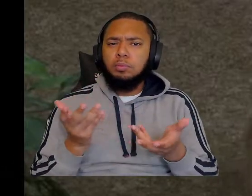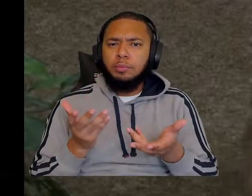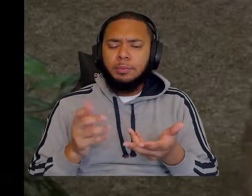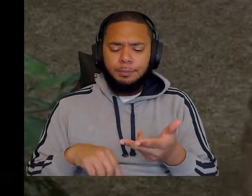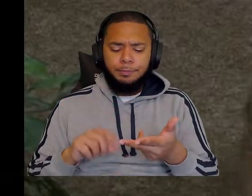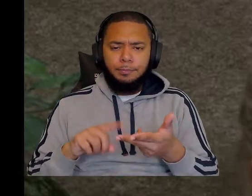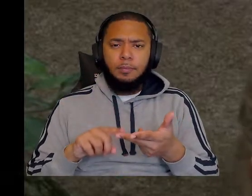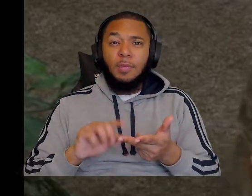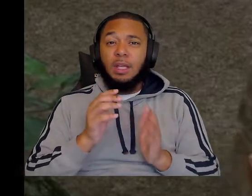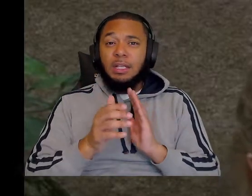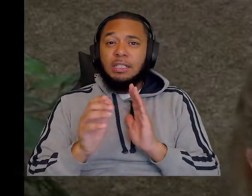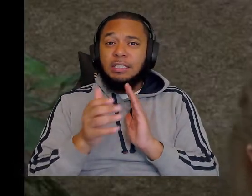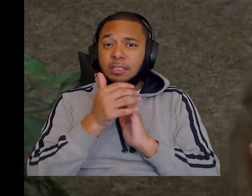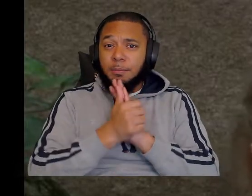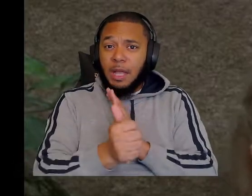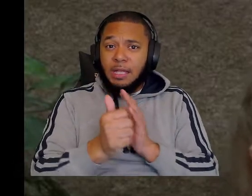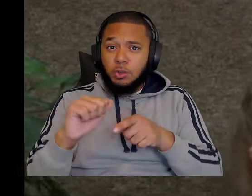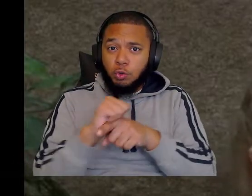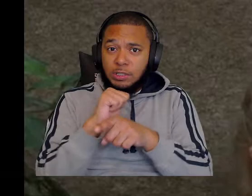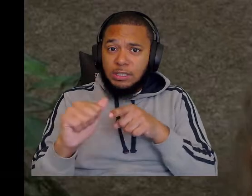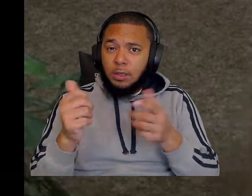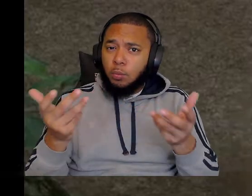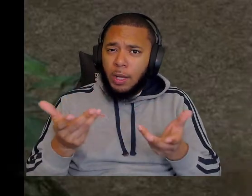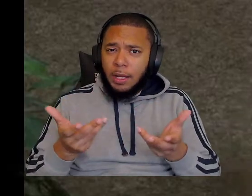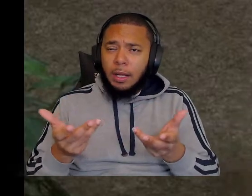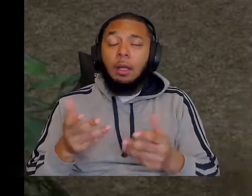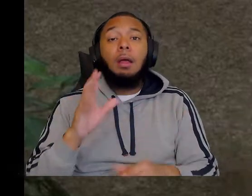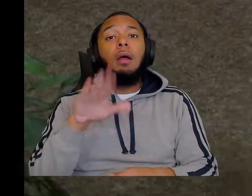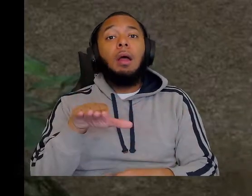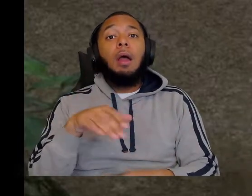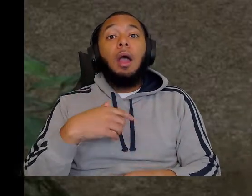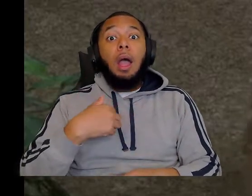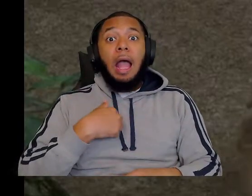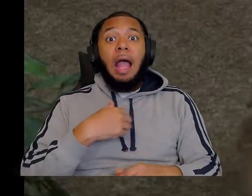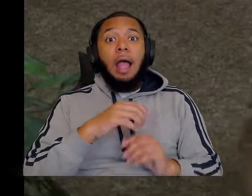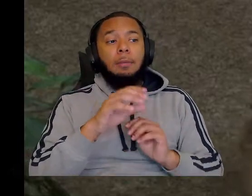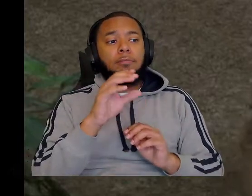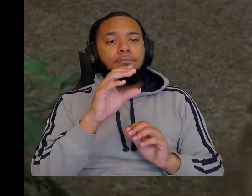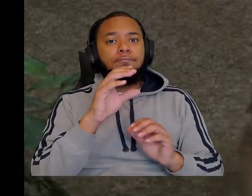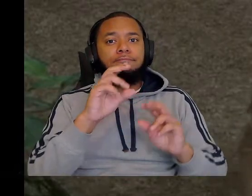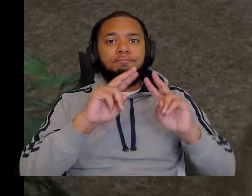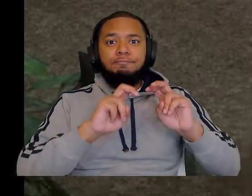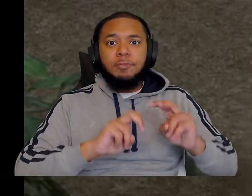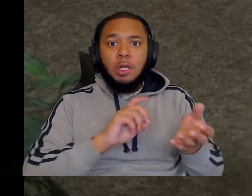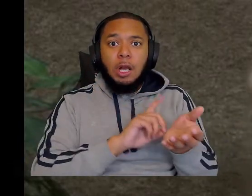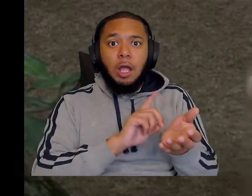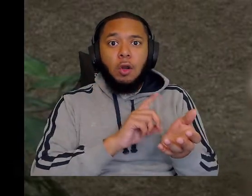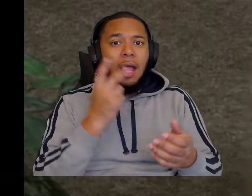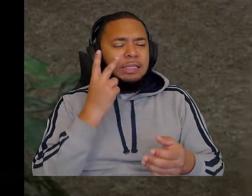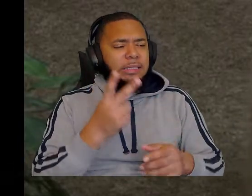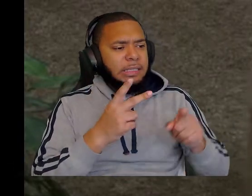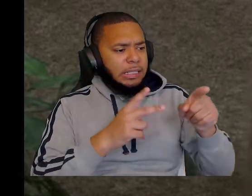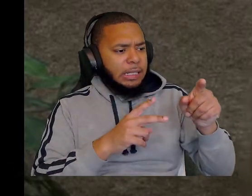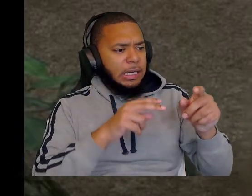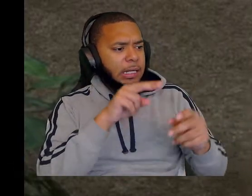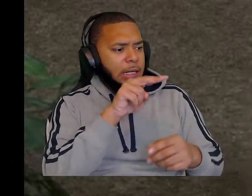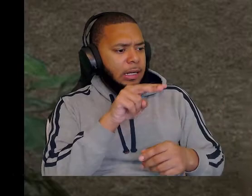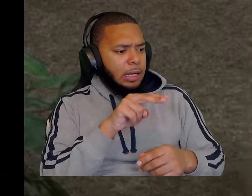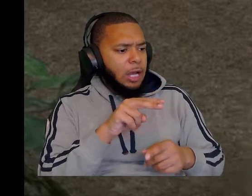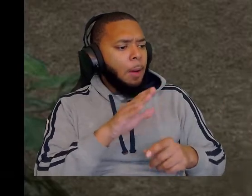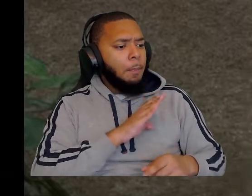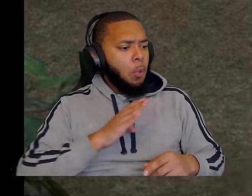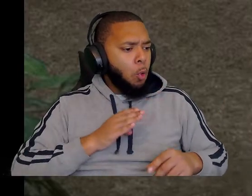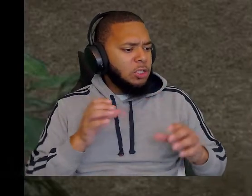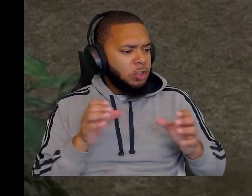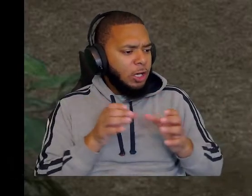have? Often, if I'm looking up a doctor, I look at the qualifications, and I'll see on some it says board certified.